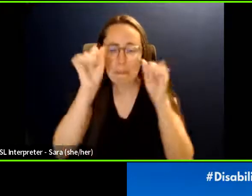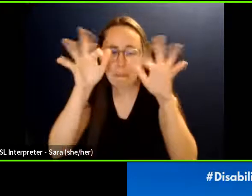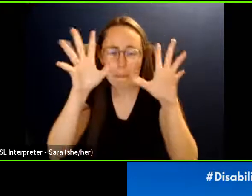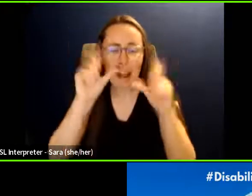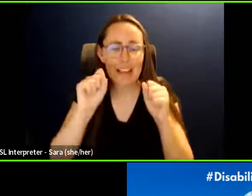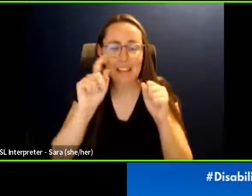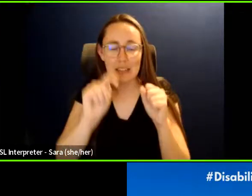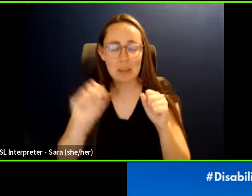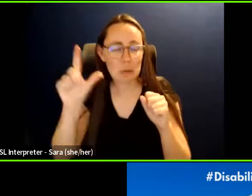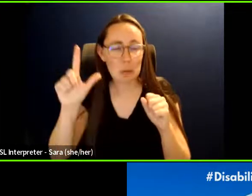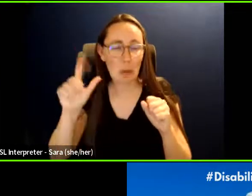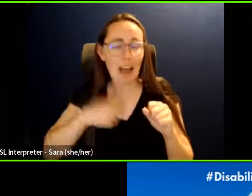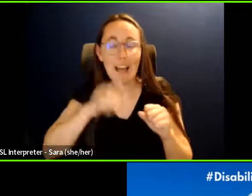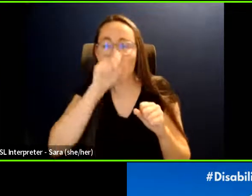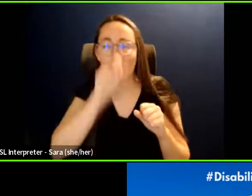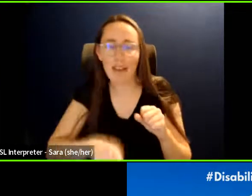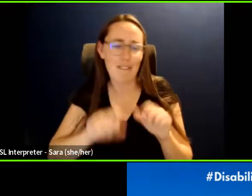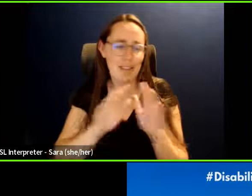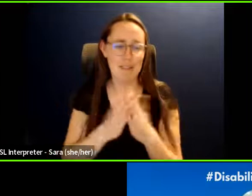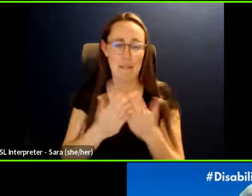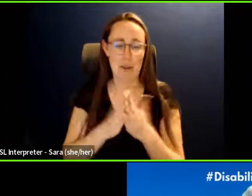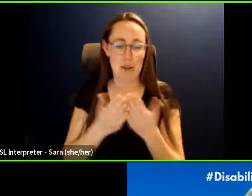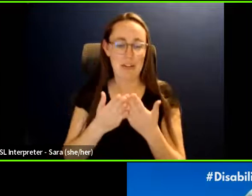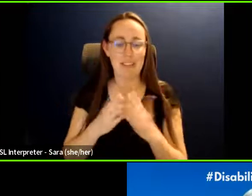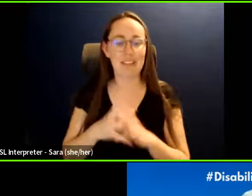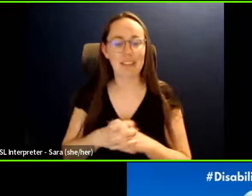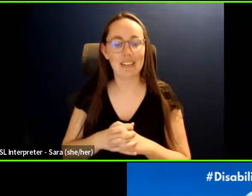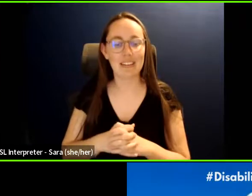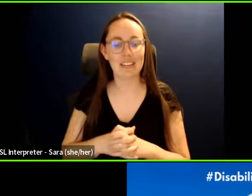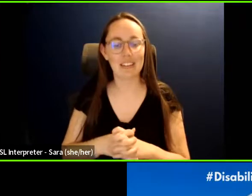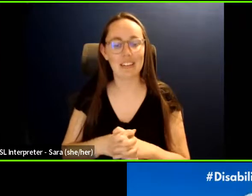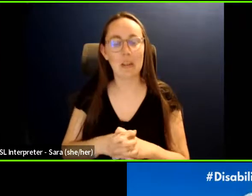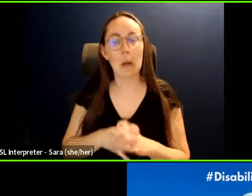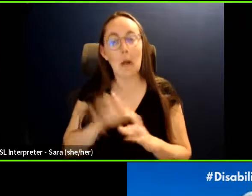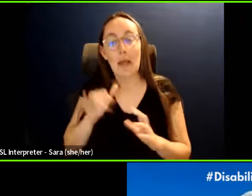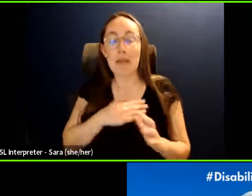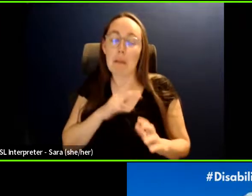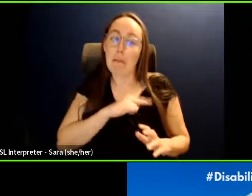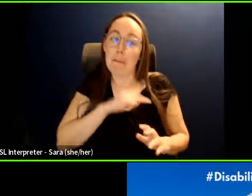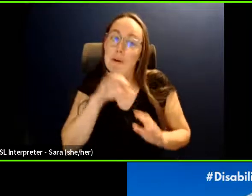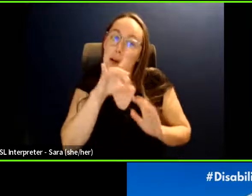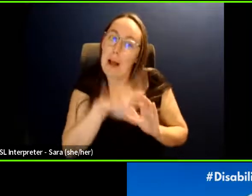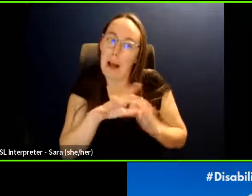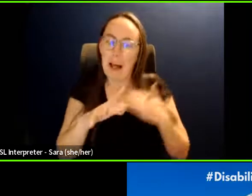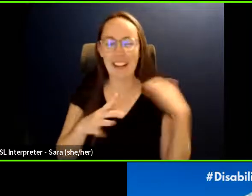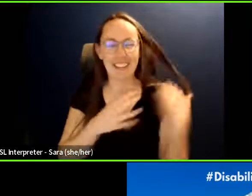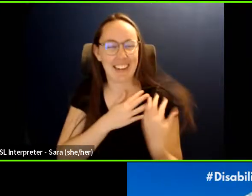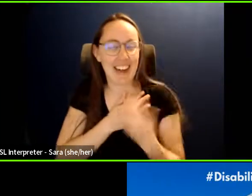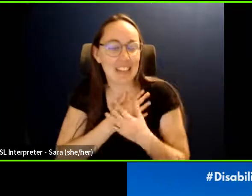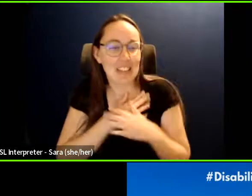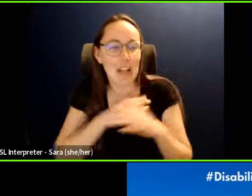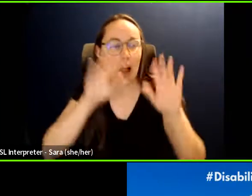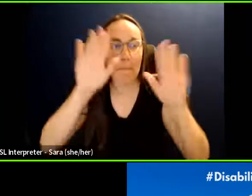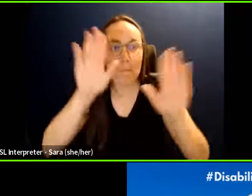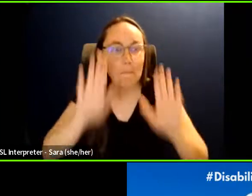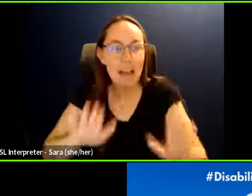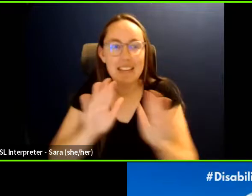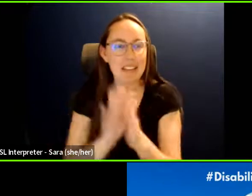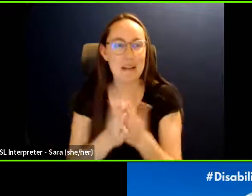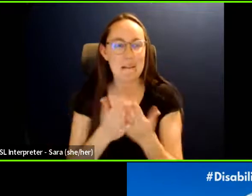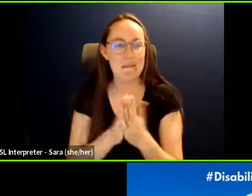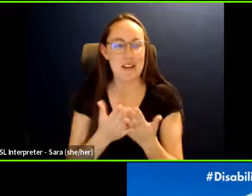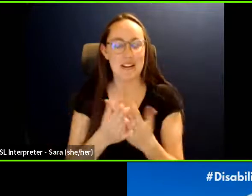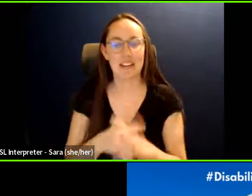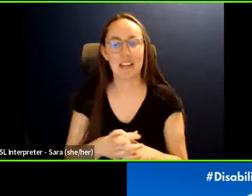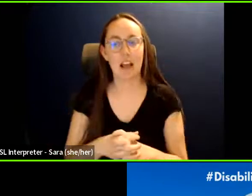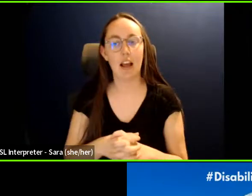it. Now, there's my personal quip on this because, oh my gosh, it's got wonderful stuff in it. And I love showing